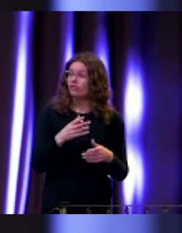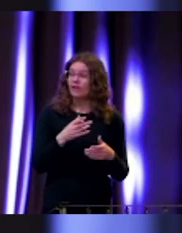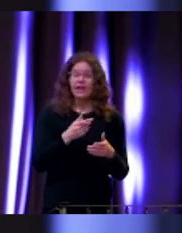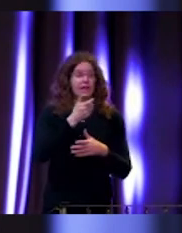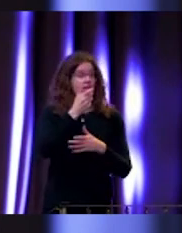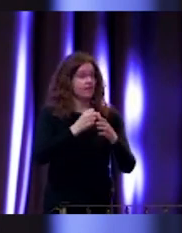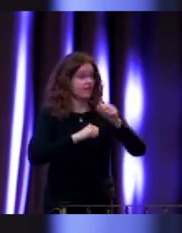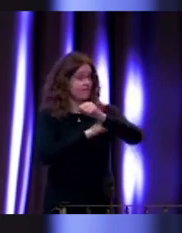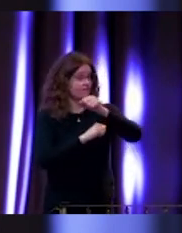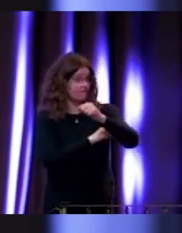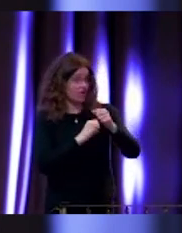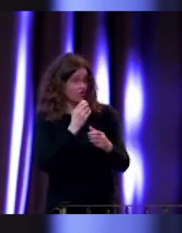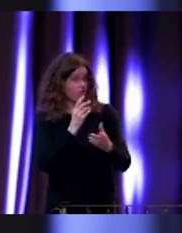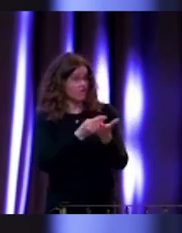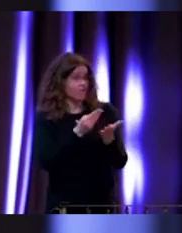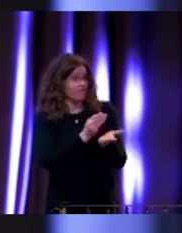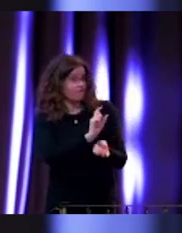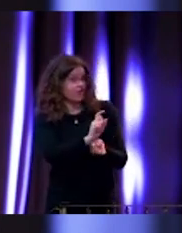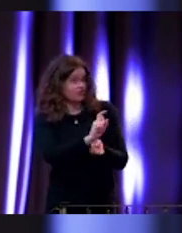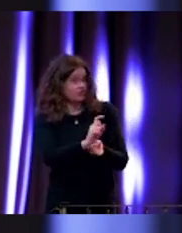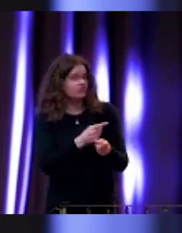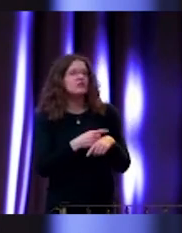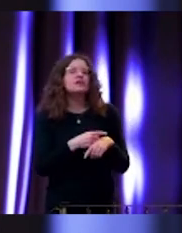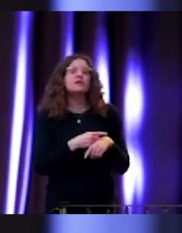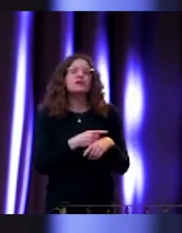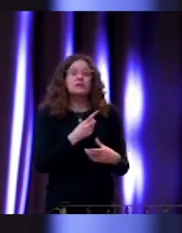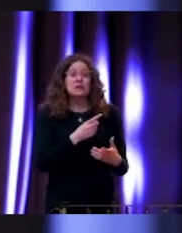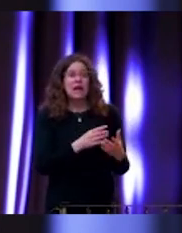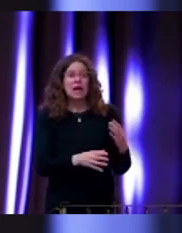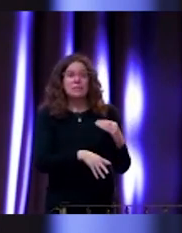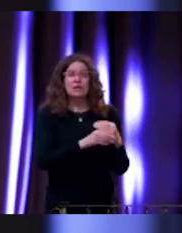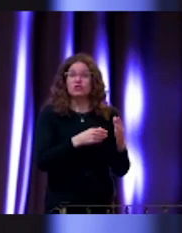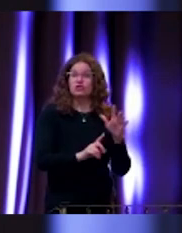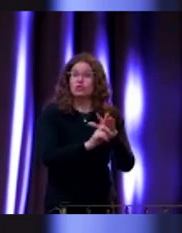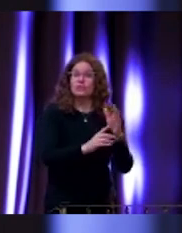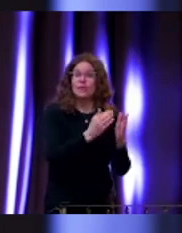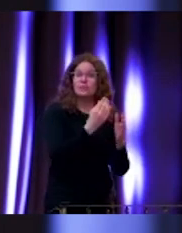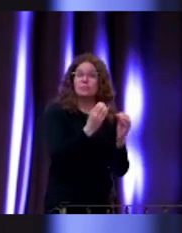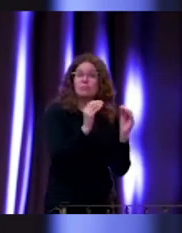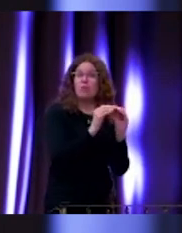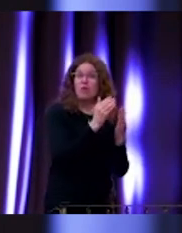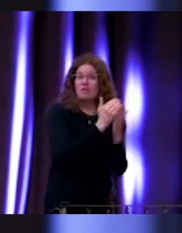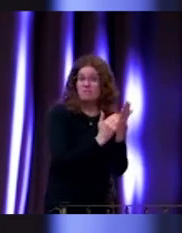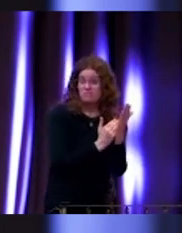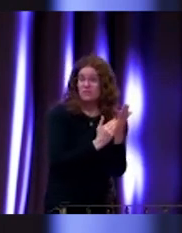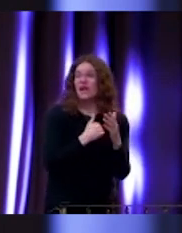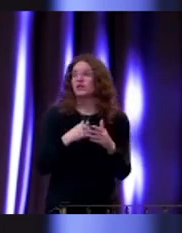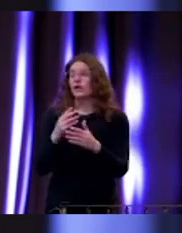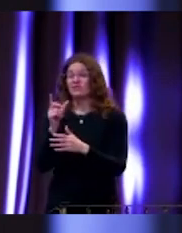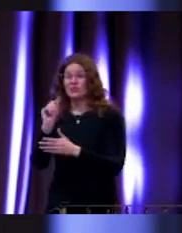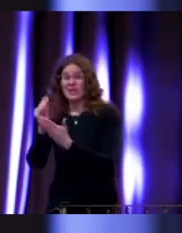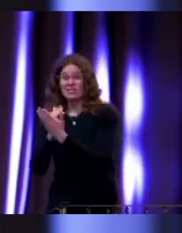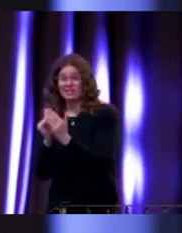funder shows up on 3 or more of your peers' lists, they're probably a good prospect. If it only shows up